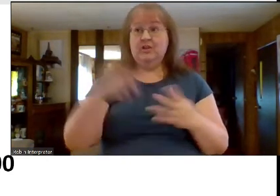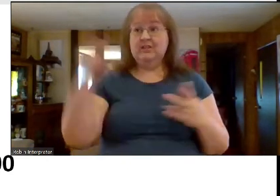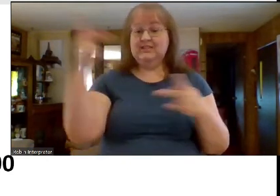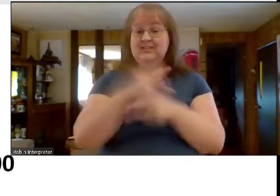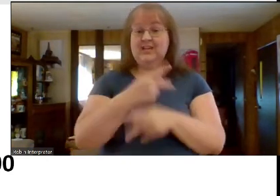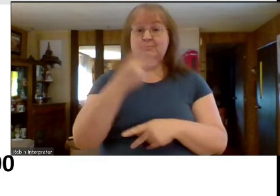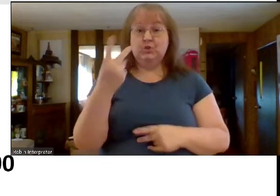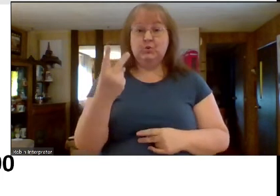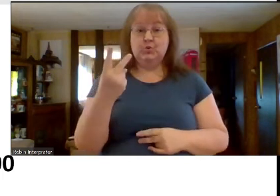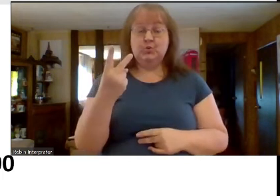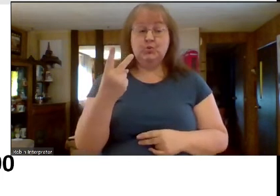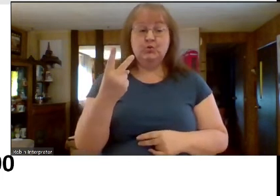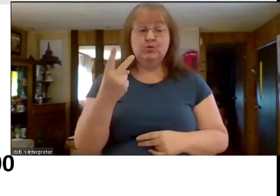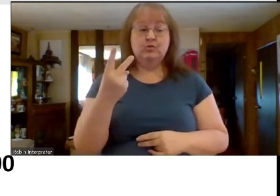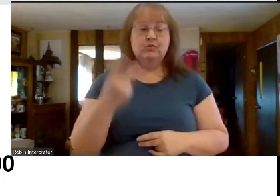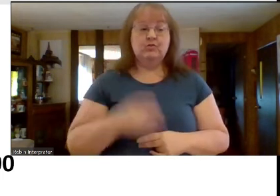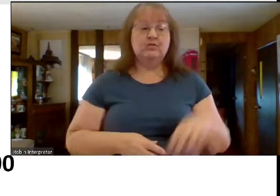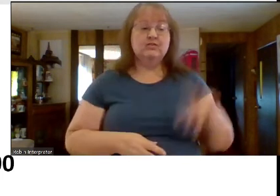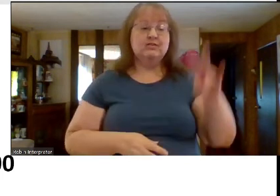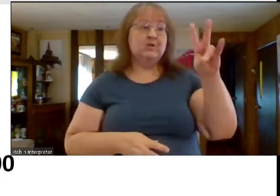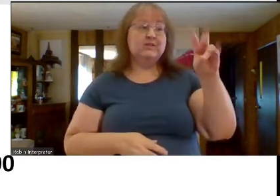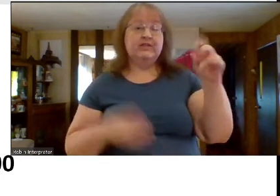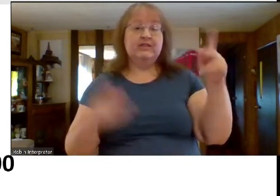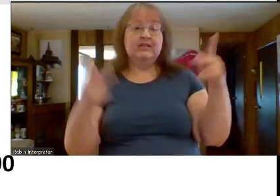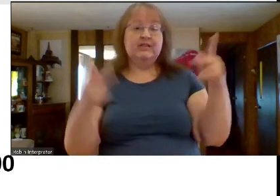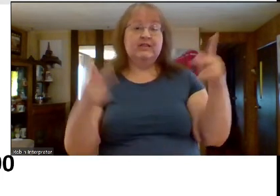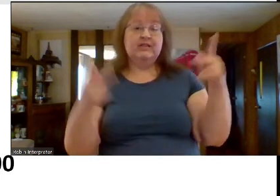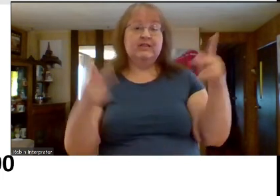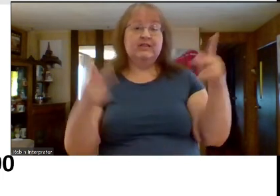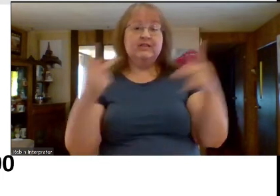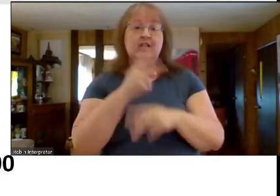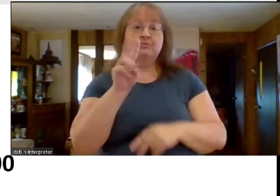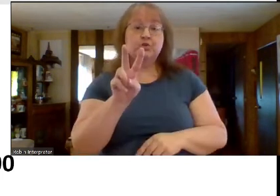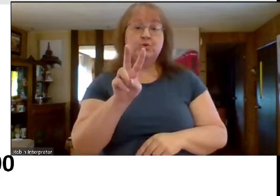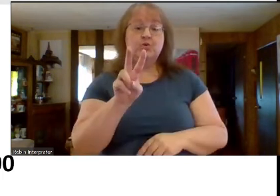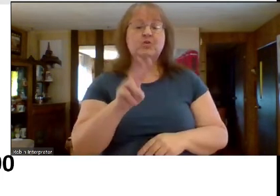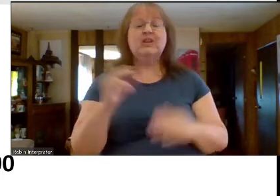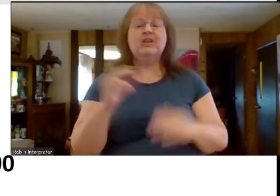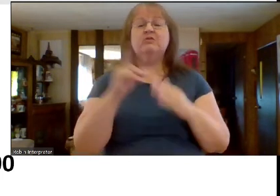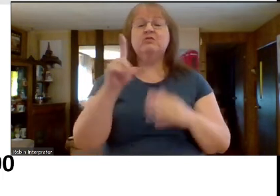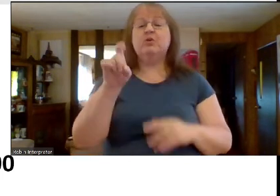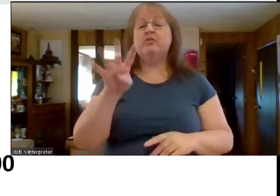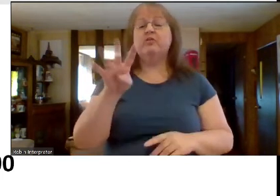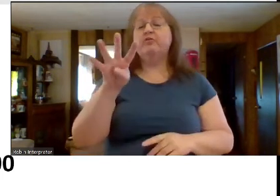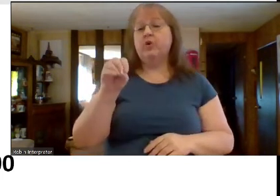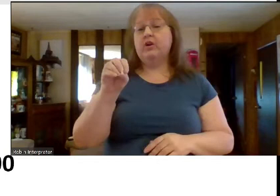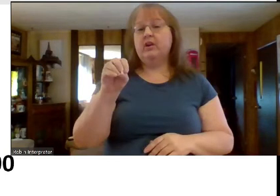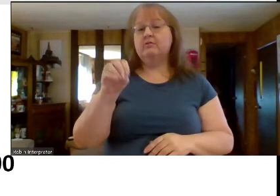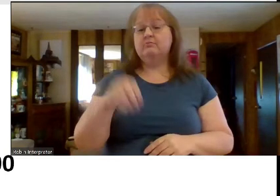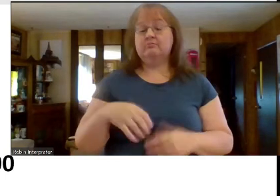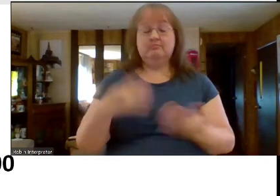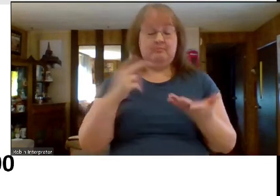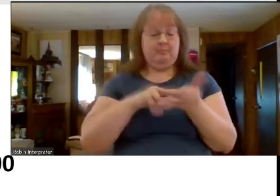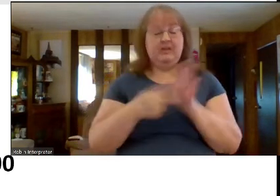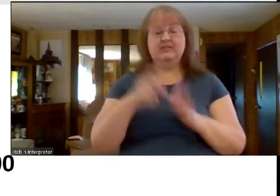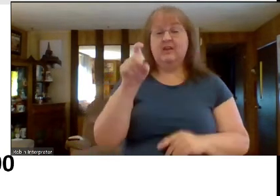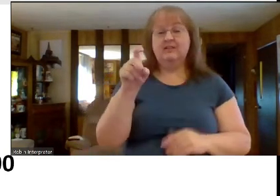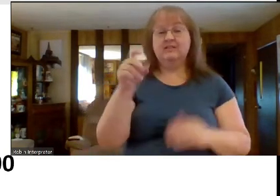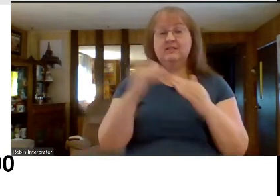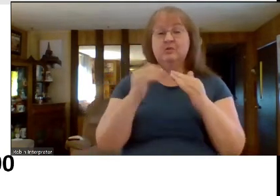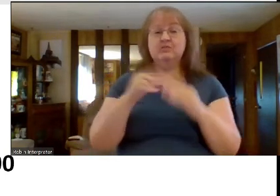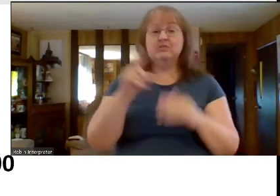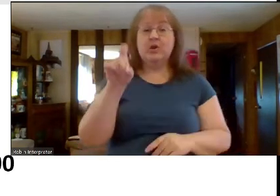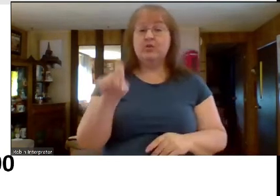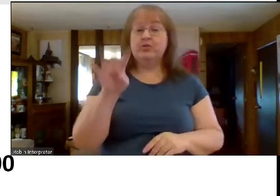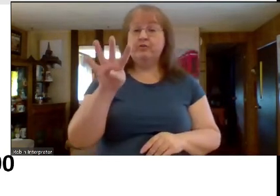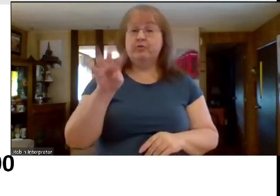look, if I look at what it's across, times 2 times 2. So 70 times 2, that's going to be 140. So x